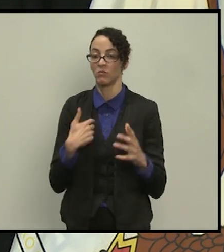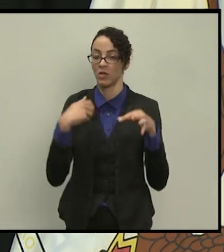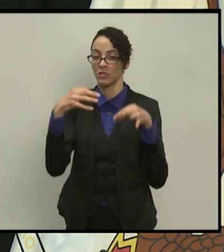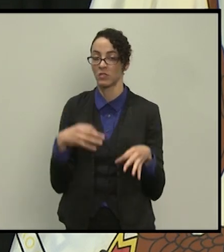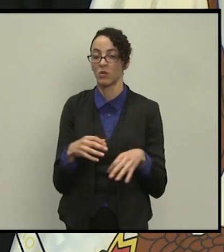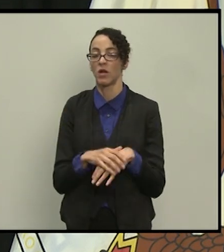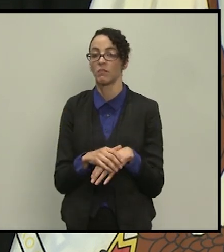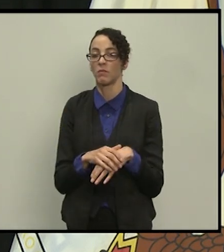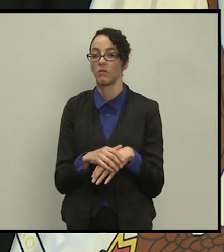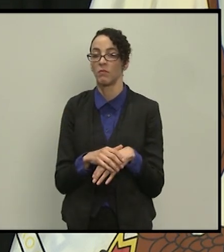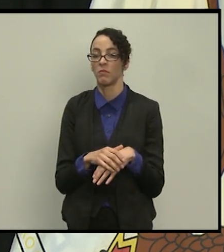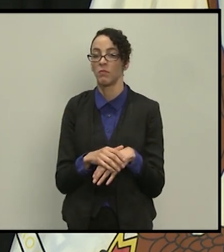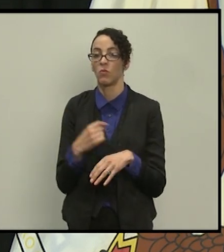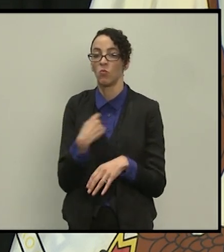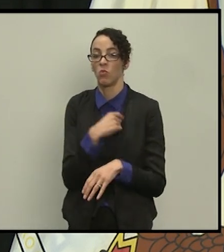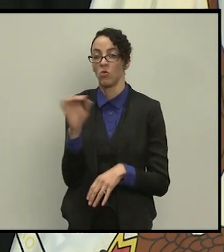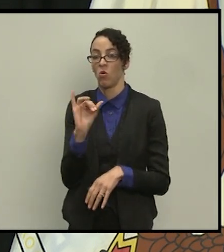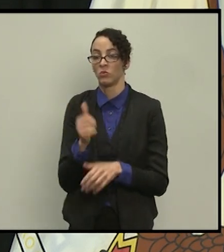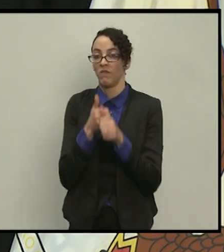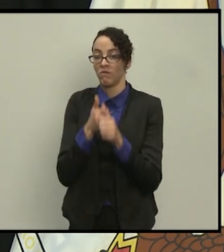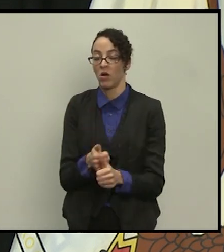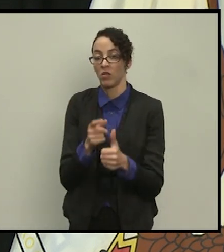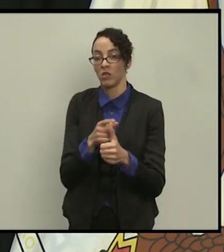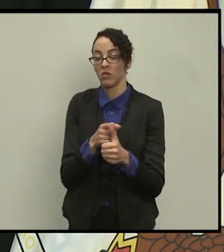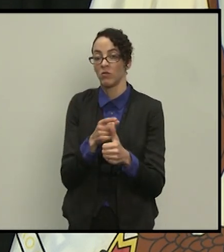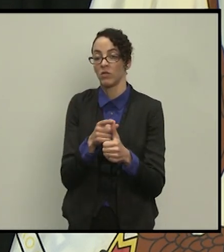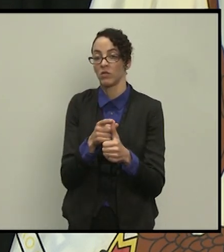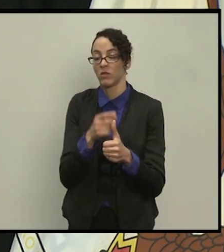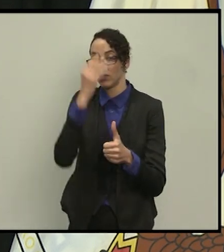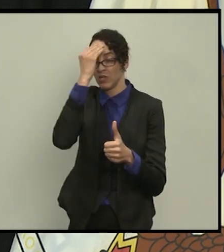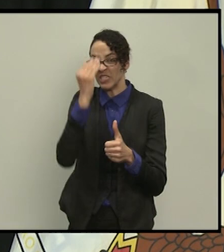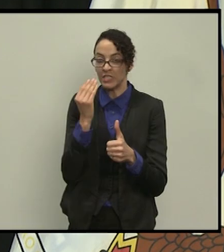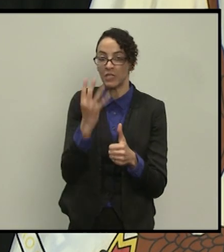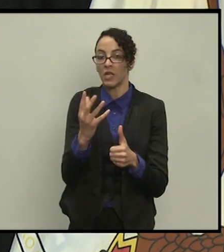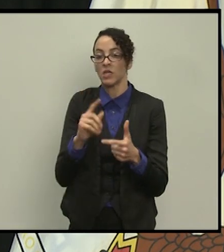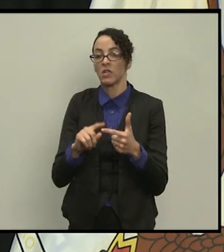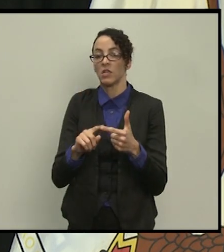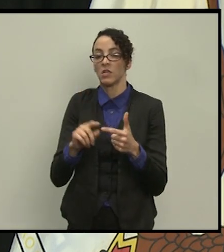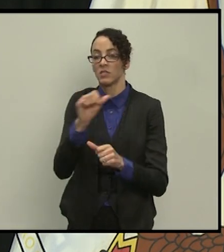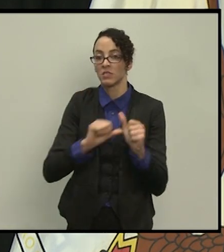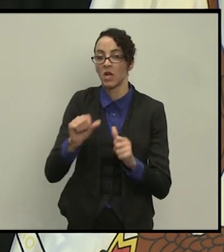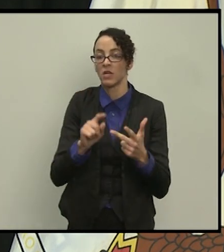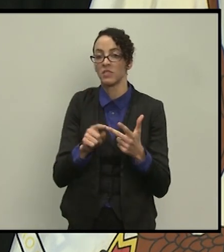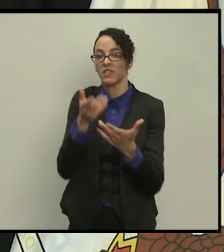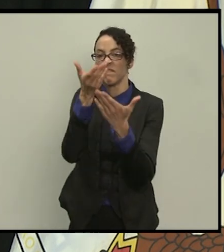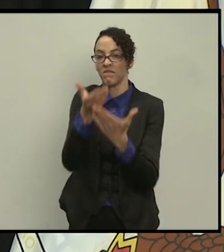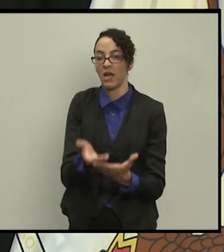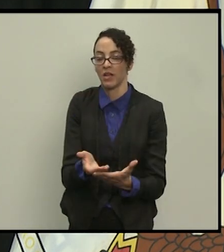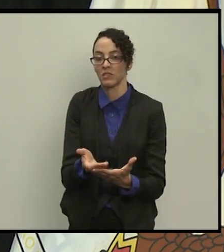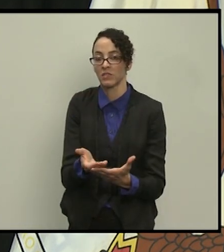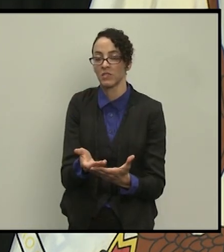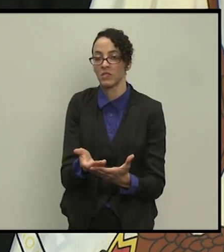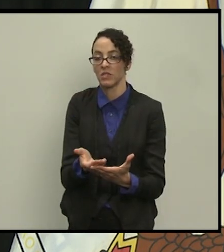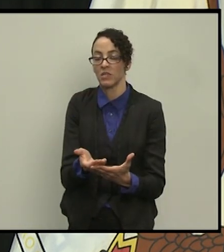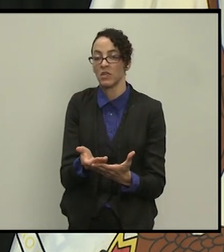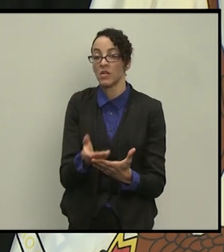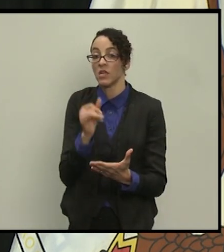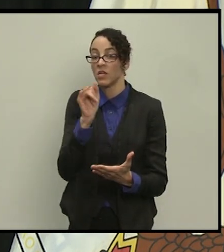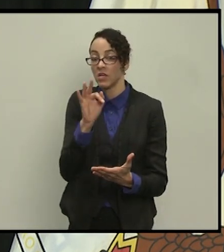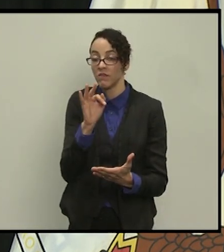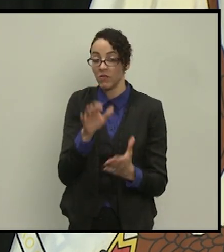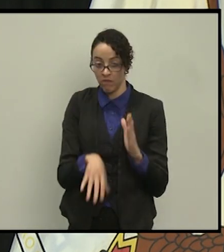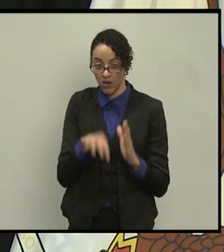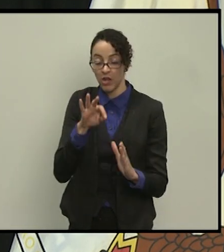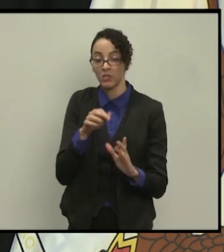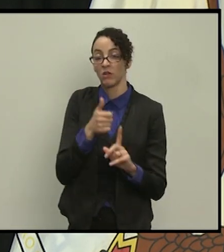and facts in terms of how to prioritize testing when there is a positive case discovered. And you will see in our